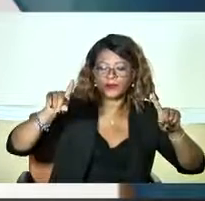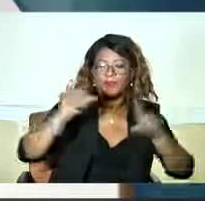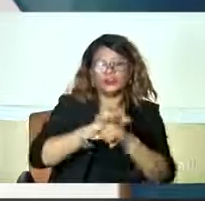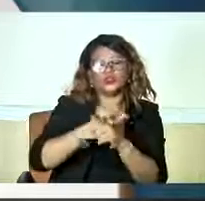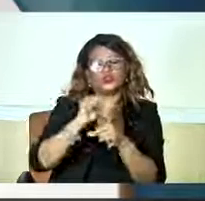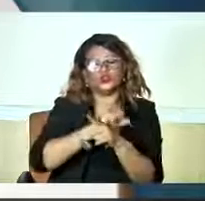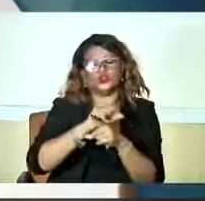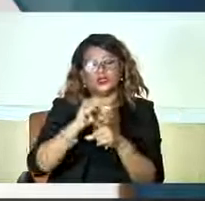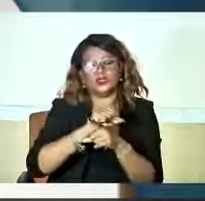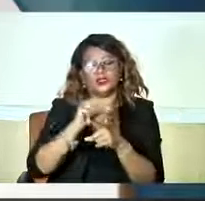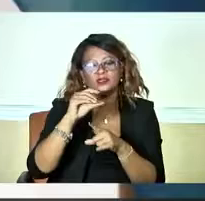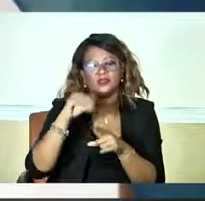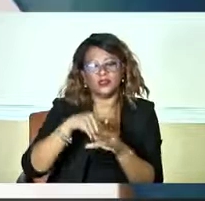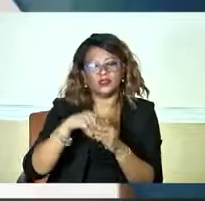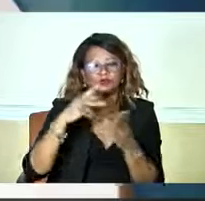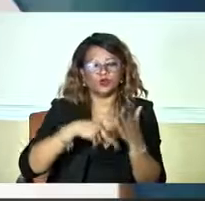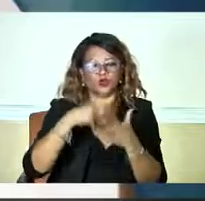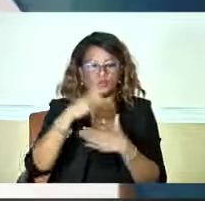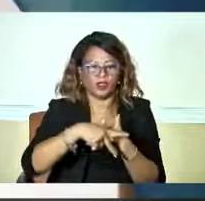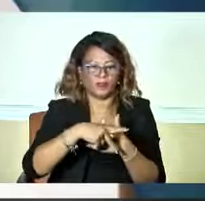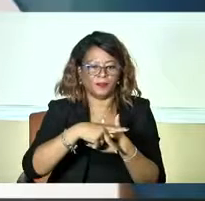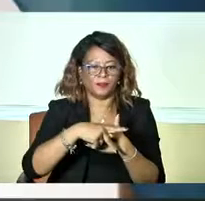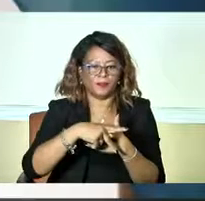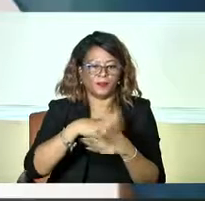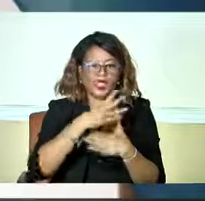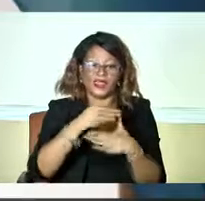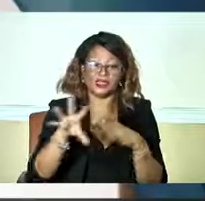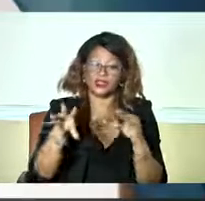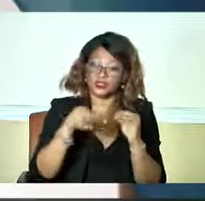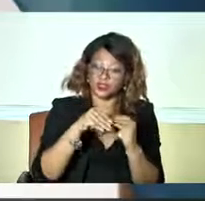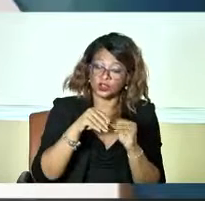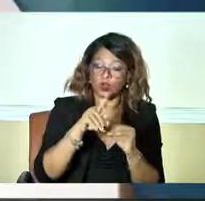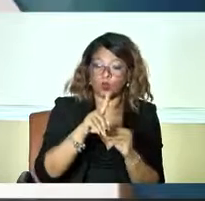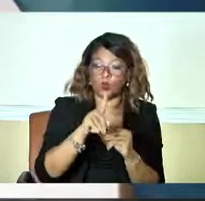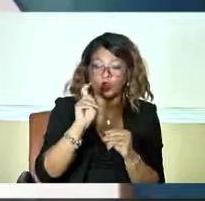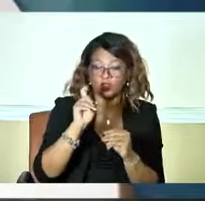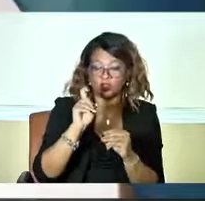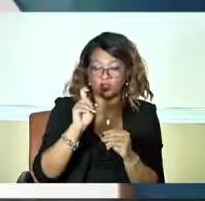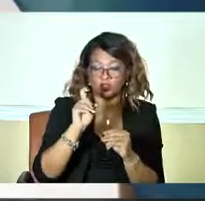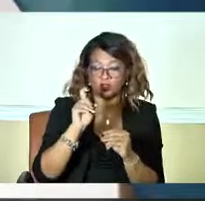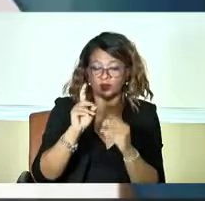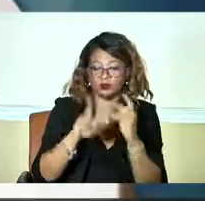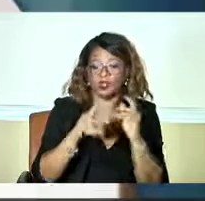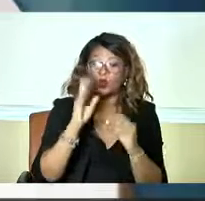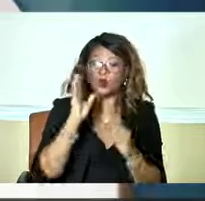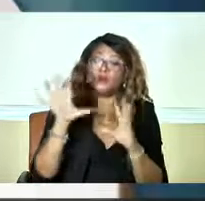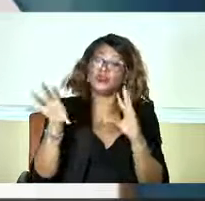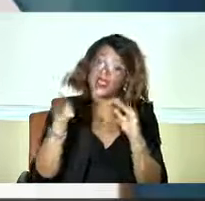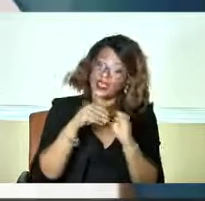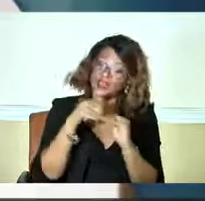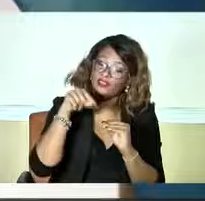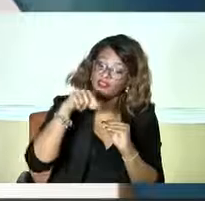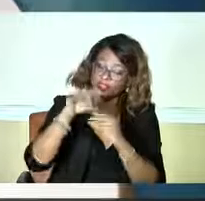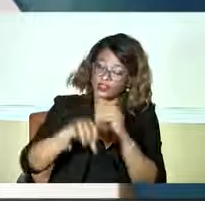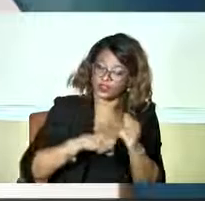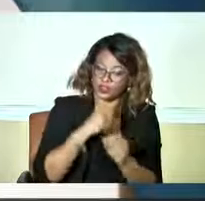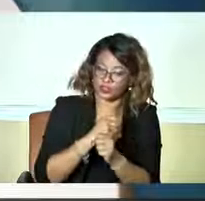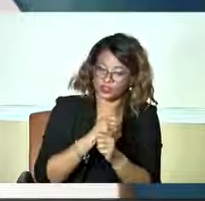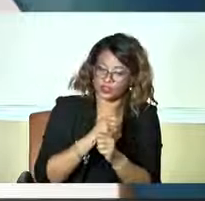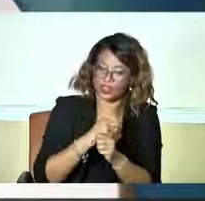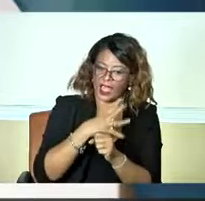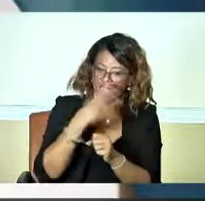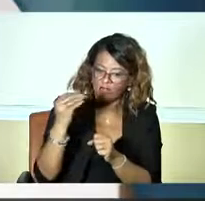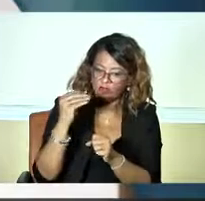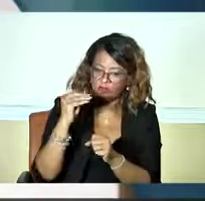trained in this program. And there is an additional 100 that will be added this year. And I might say, out of